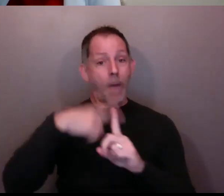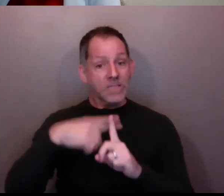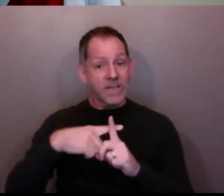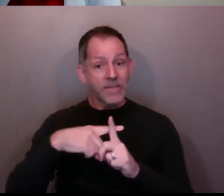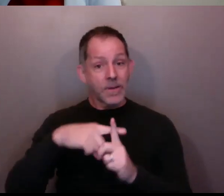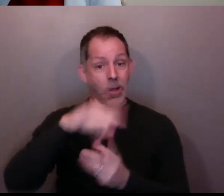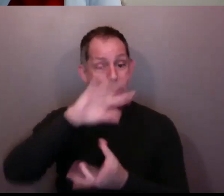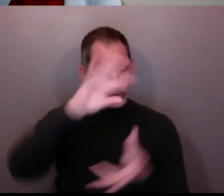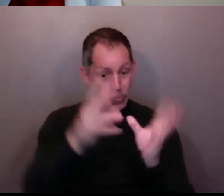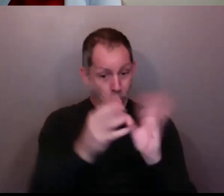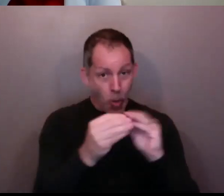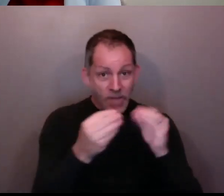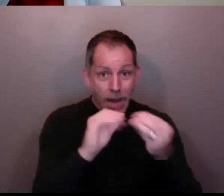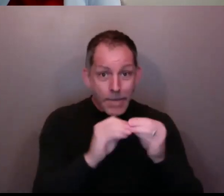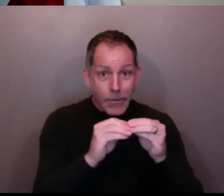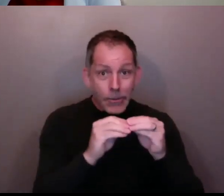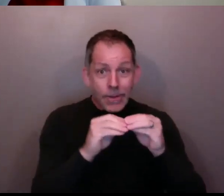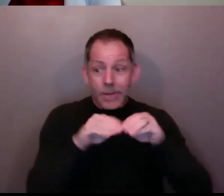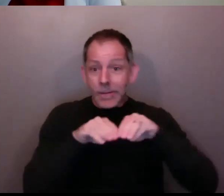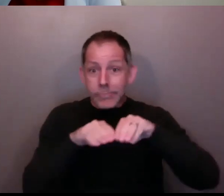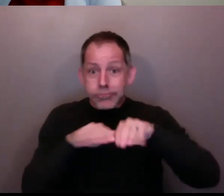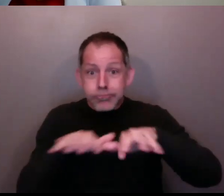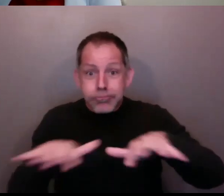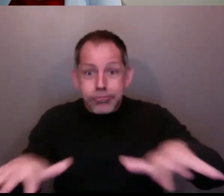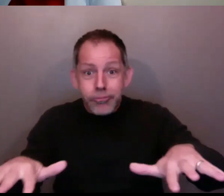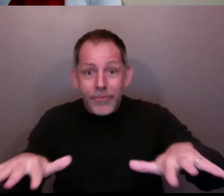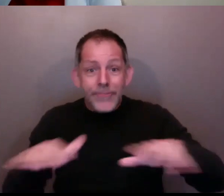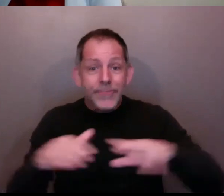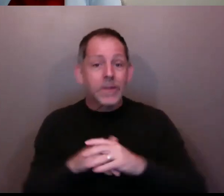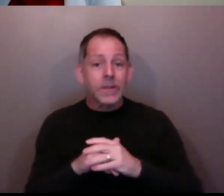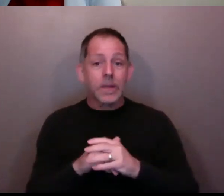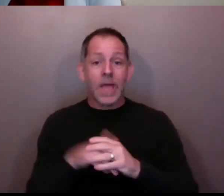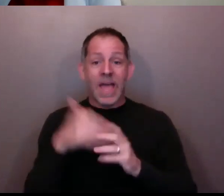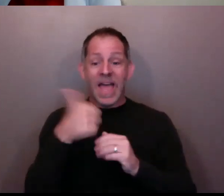So any increase in the percent positive is a step in the wrong direction.